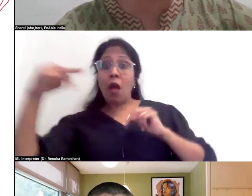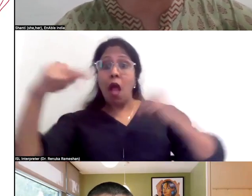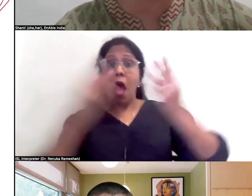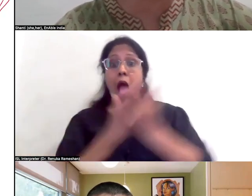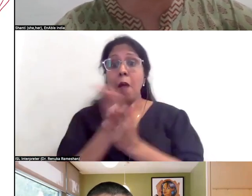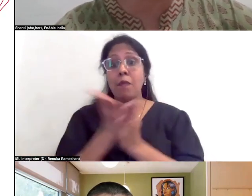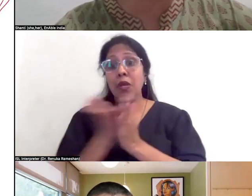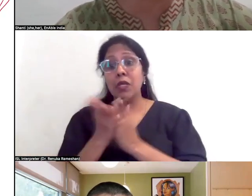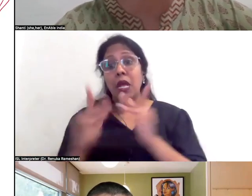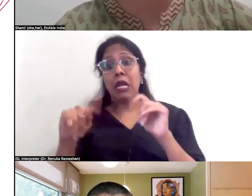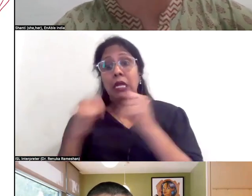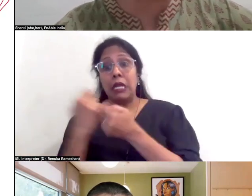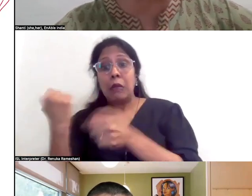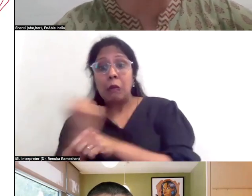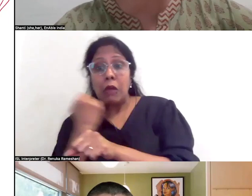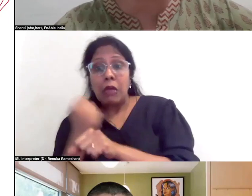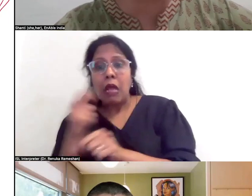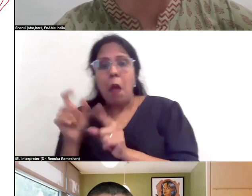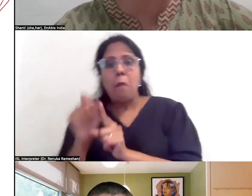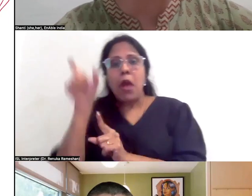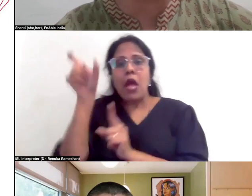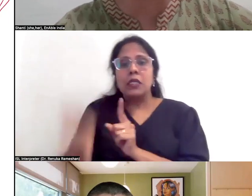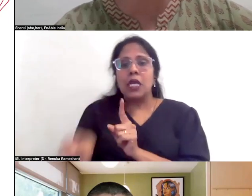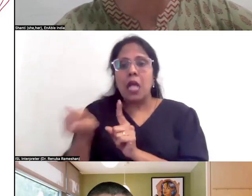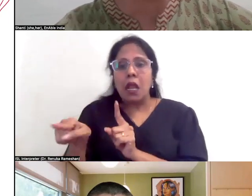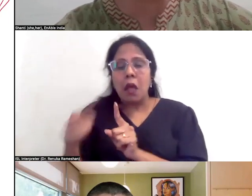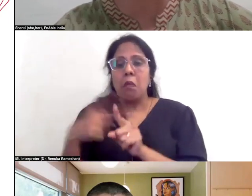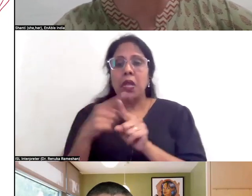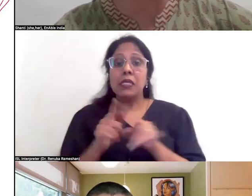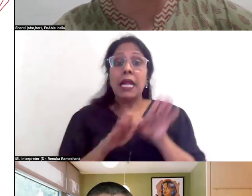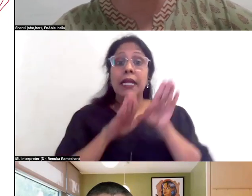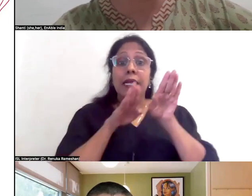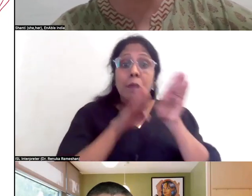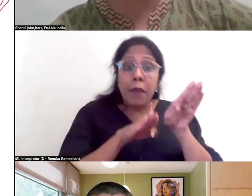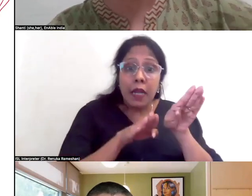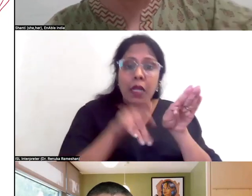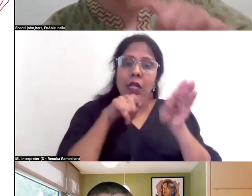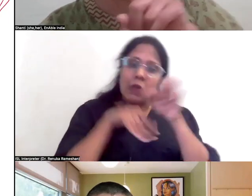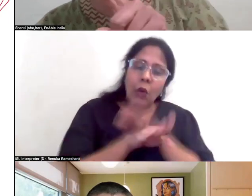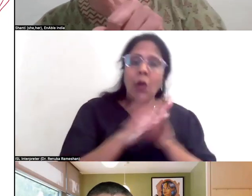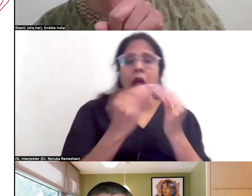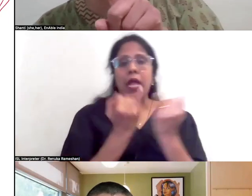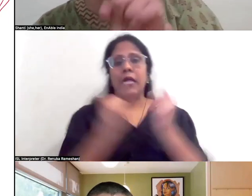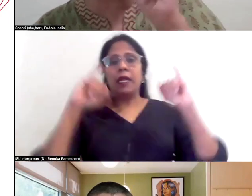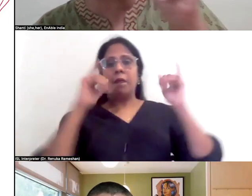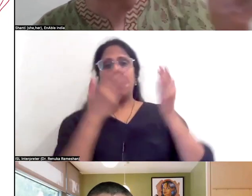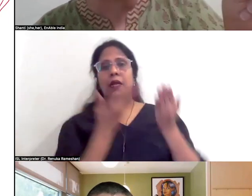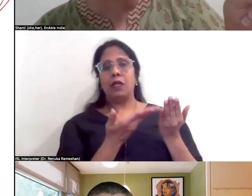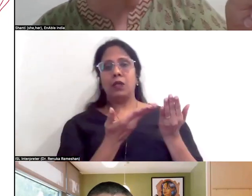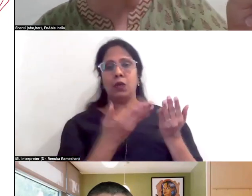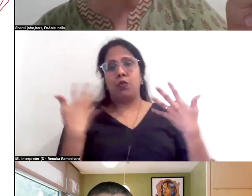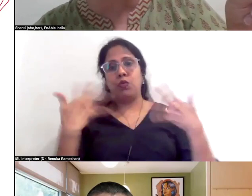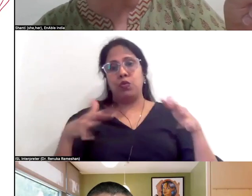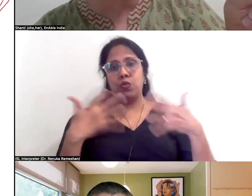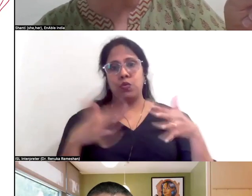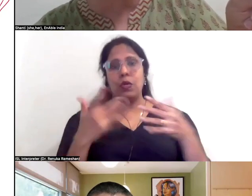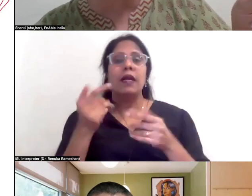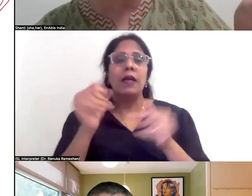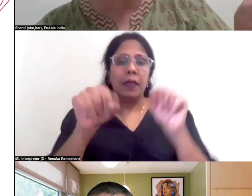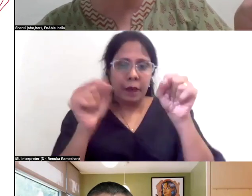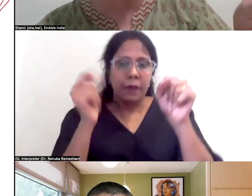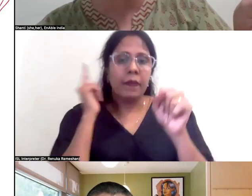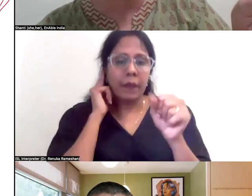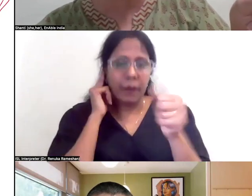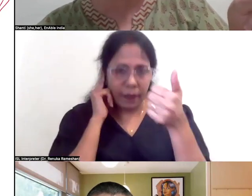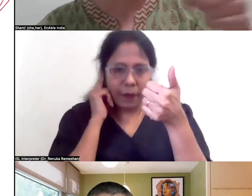says dependence to independence. Dependence to paradigm independence. shift to mental model. Yeah. I hope the interpreters can hear Rupa, right, when she's